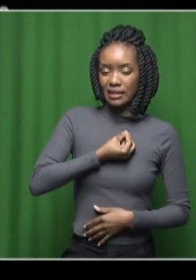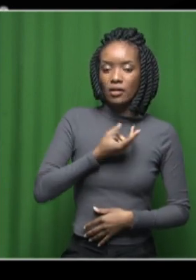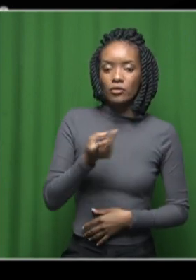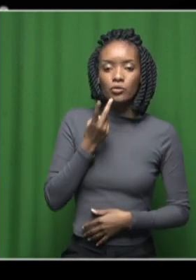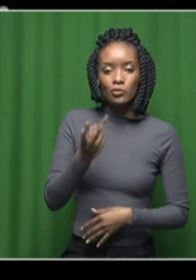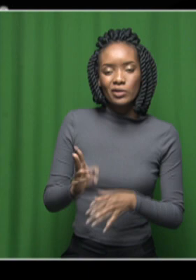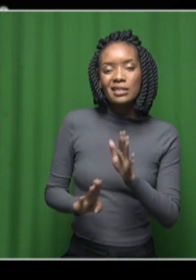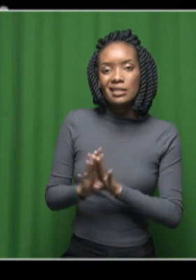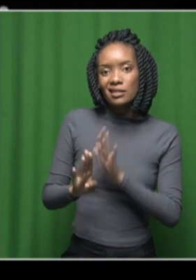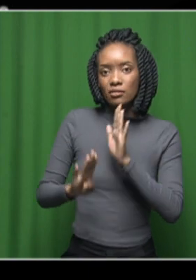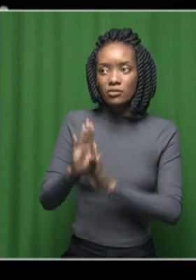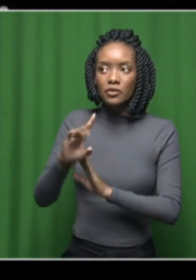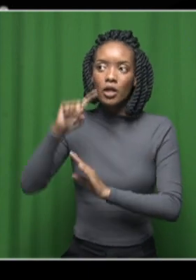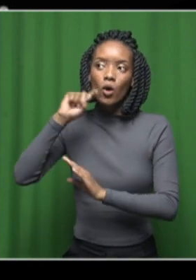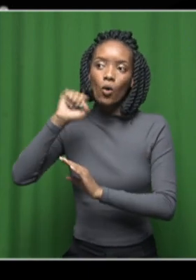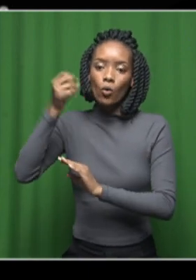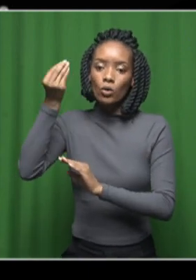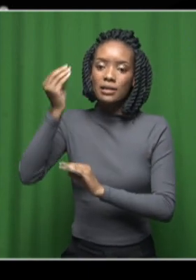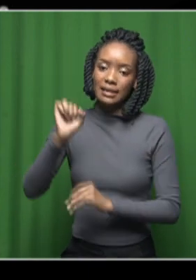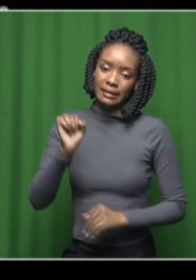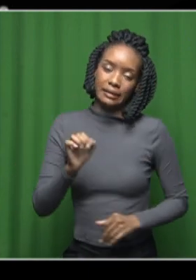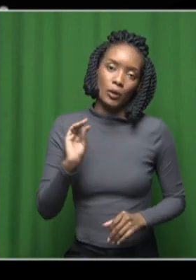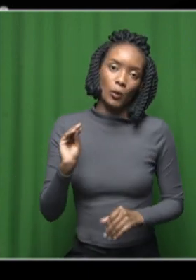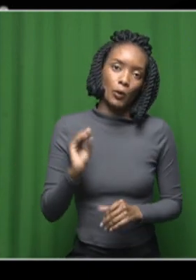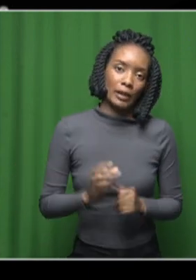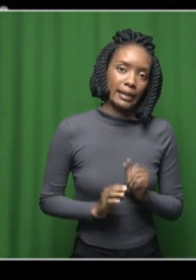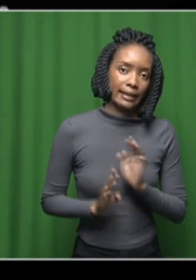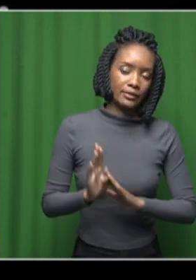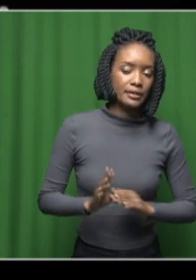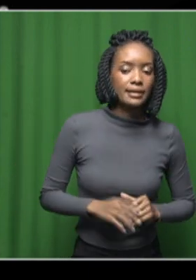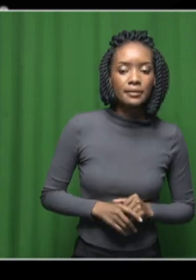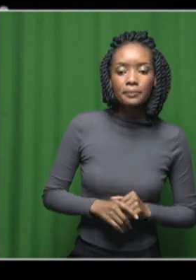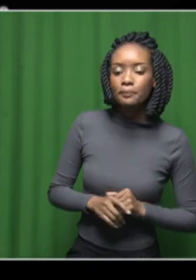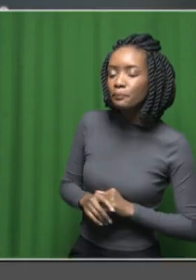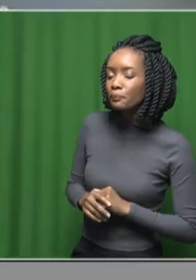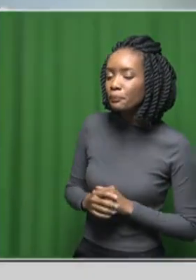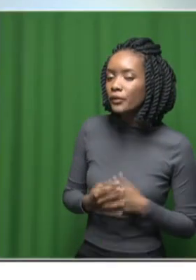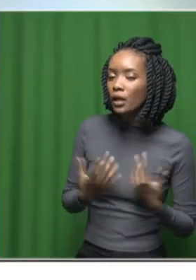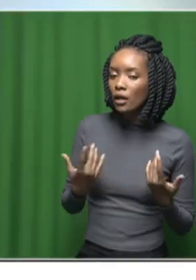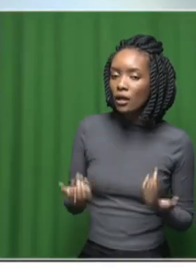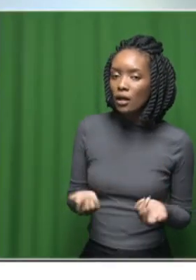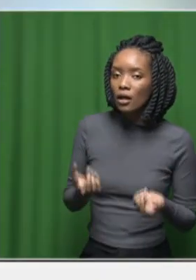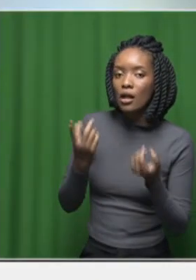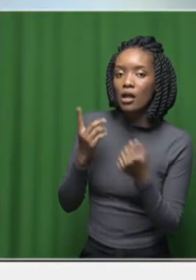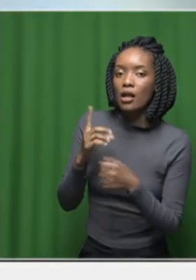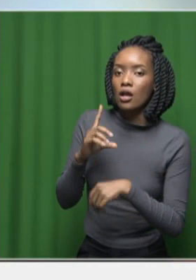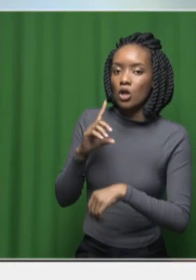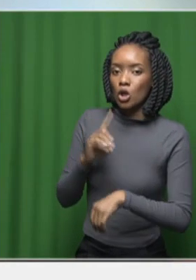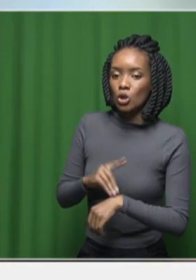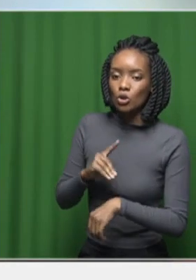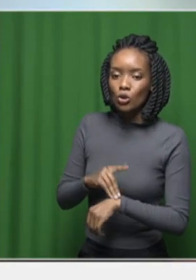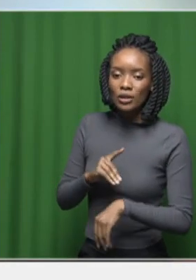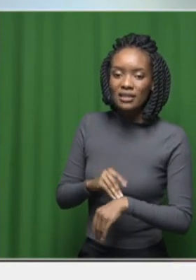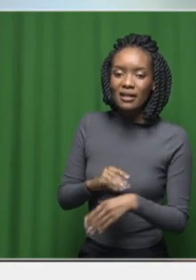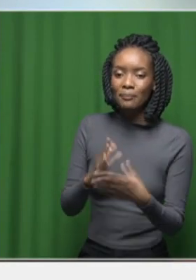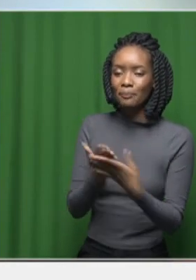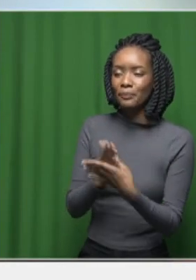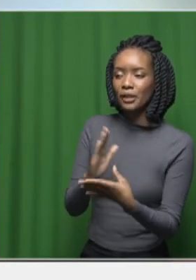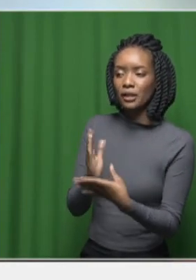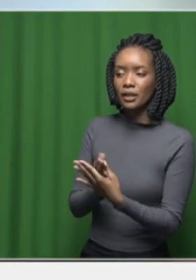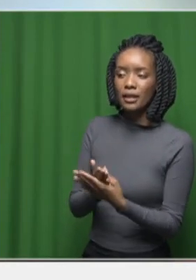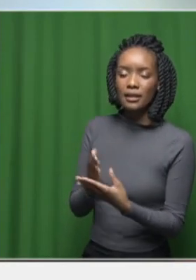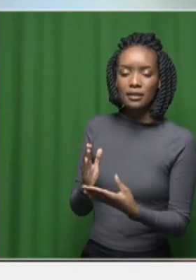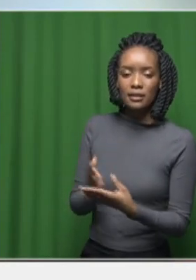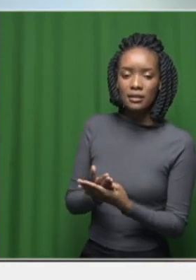increases in some of the older age groups. So, Dr. Groome, just in terms of how many cases of